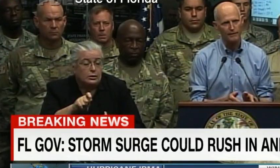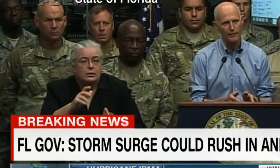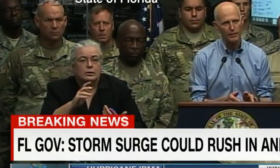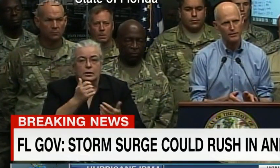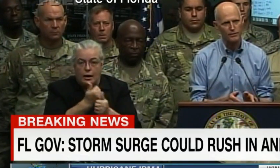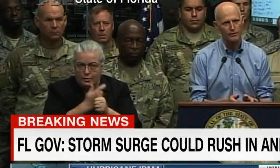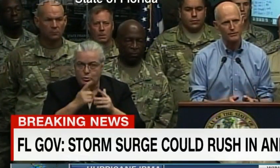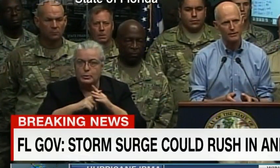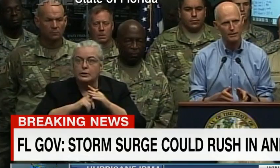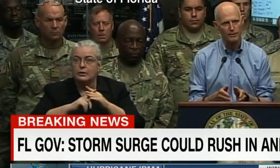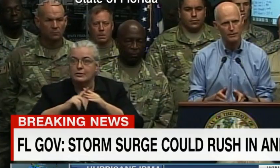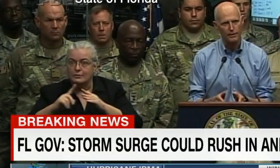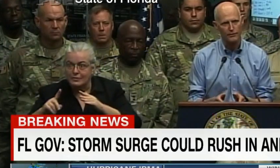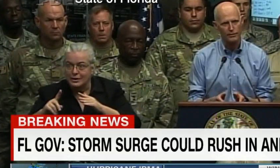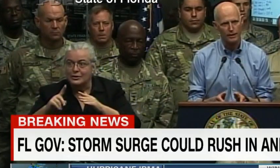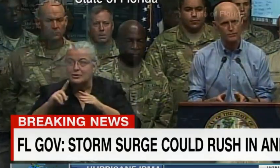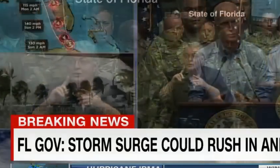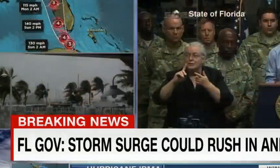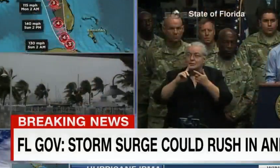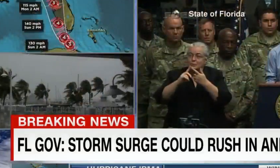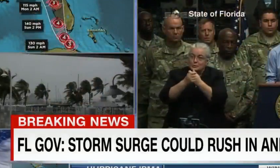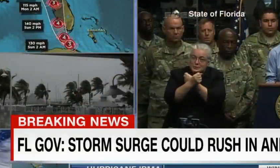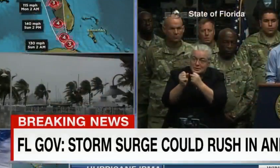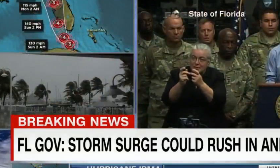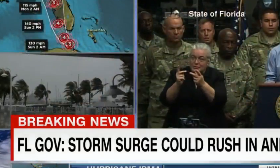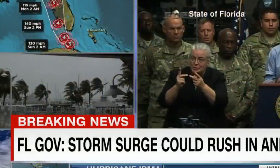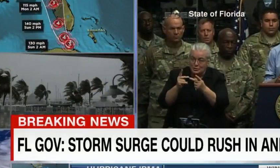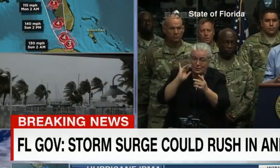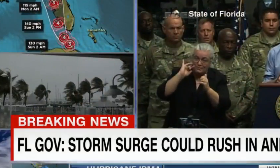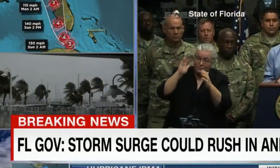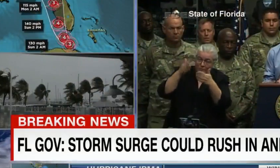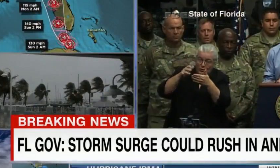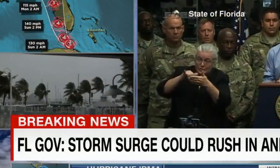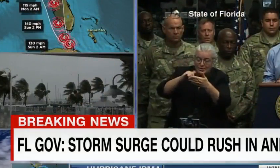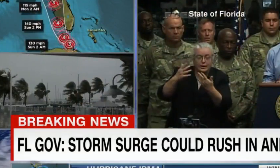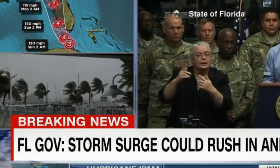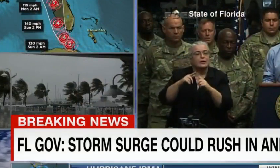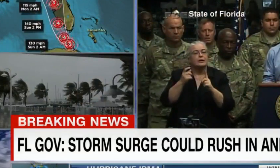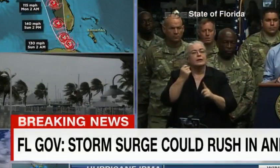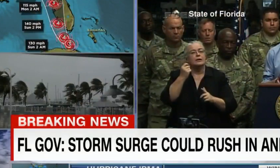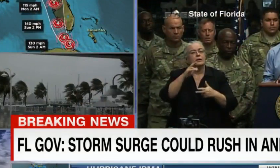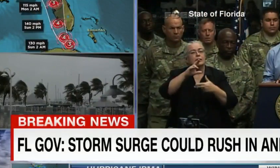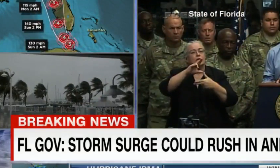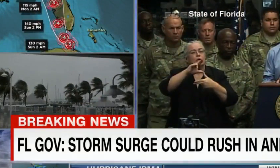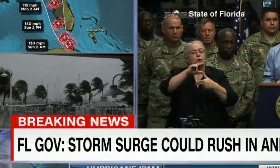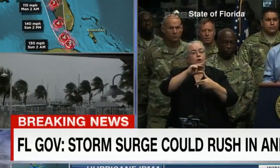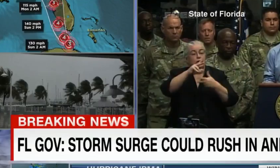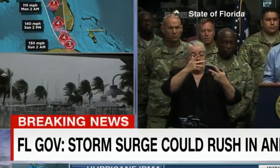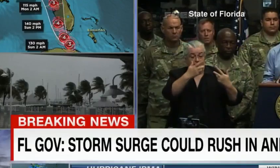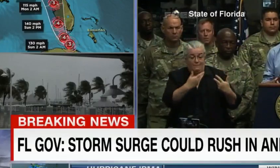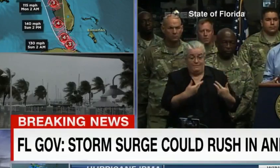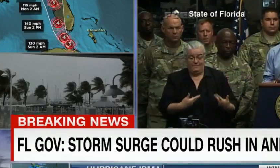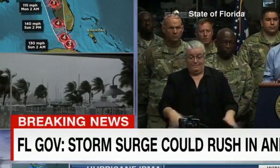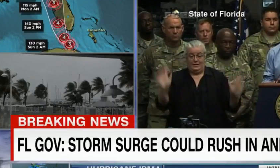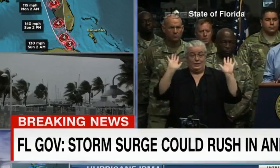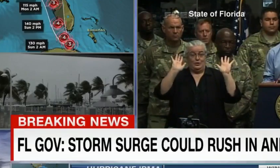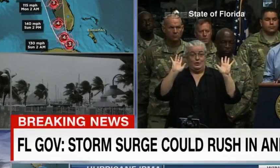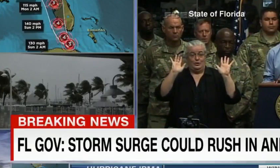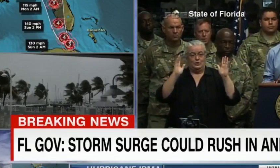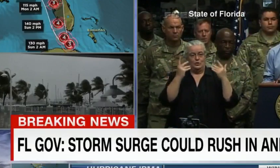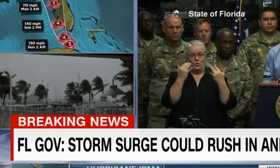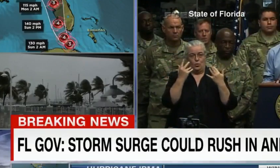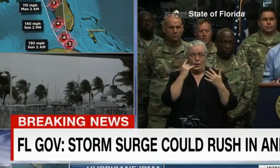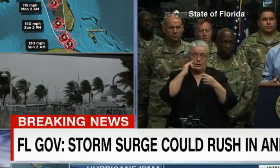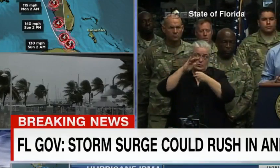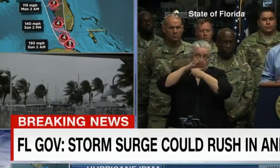out of the evacuation zones, get them into safe shelters. After it happens, be patient, wait until local officials tell you if you